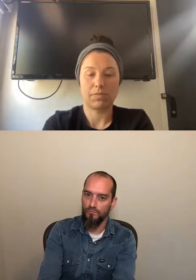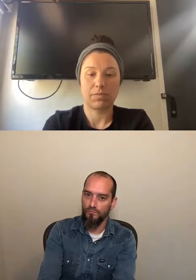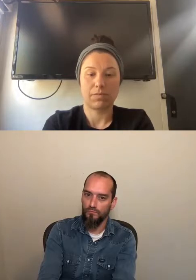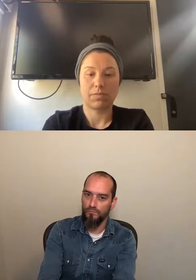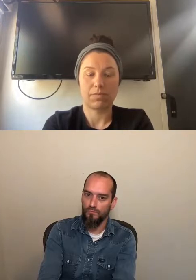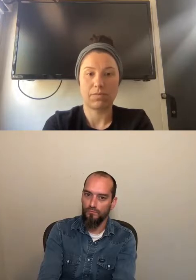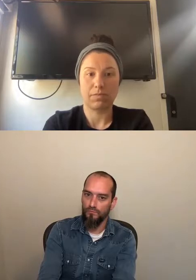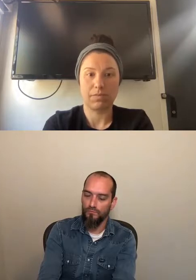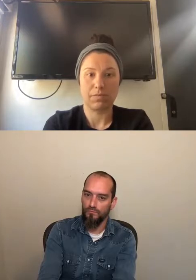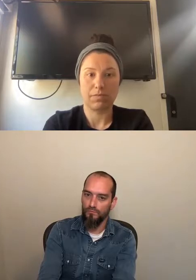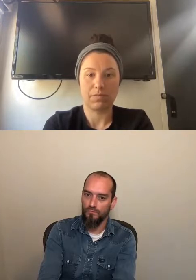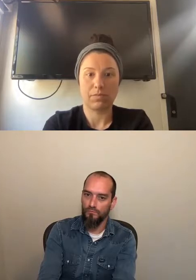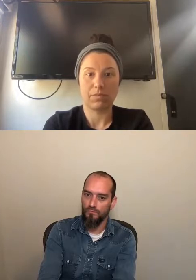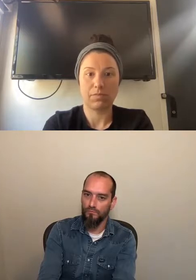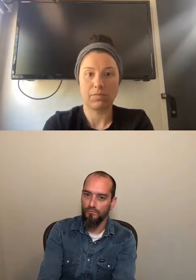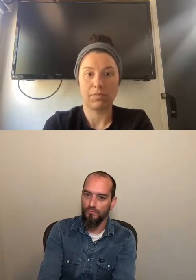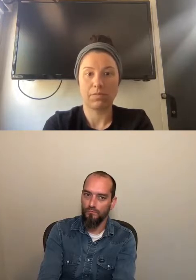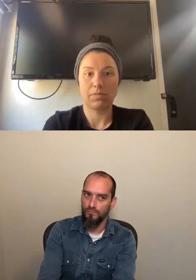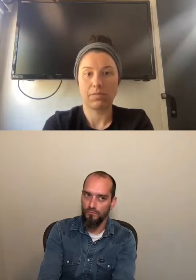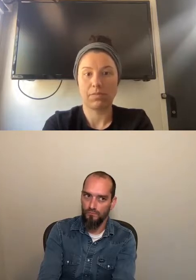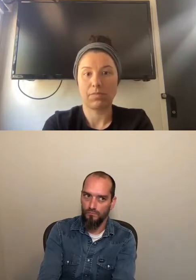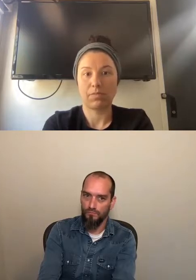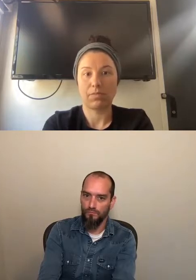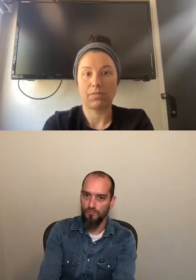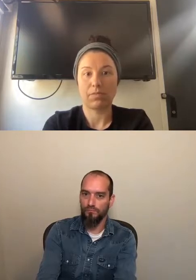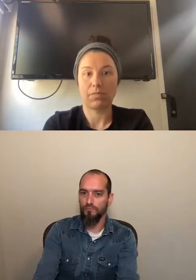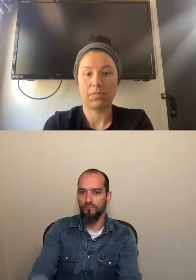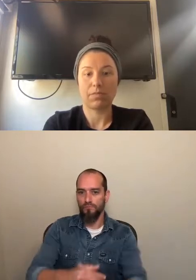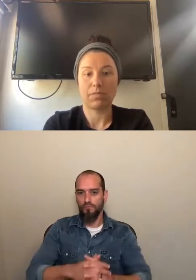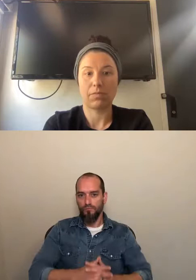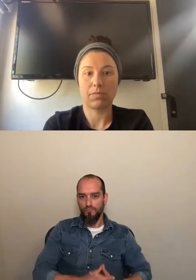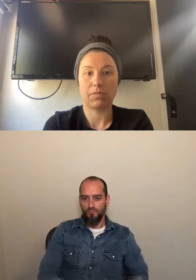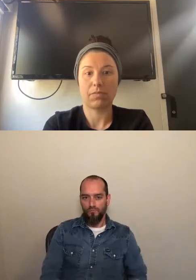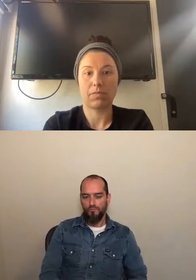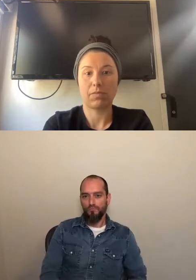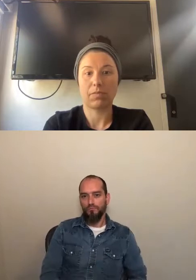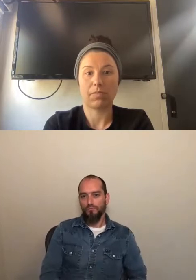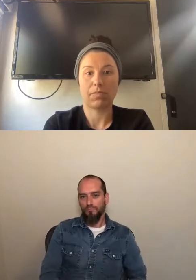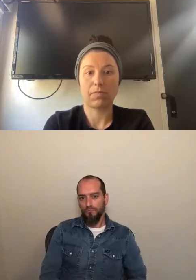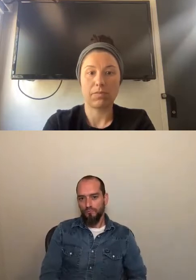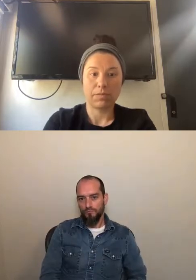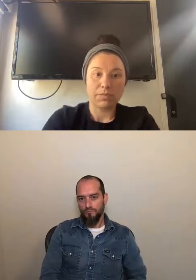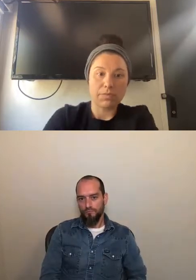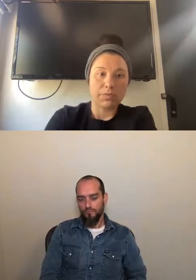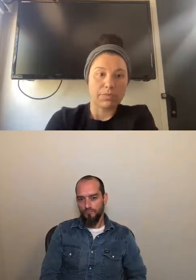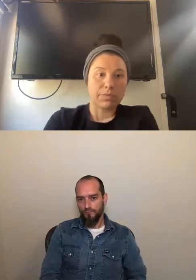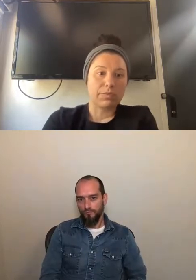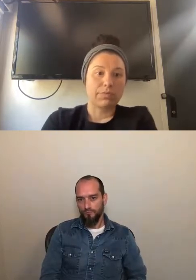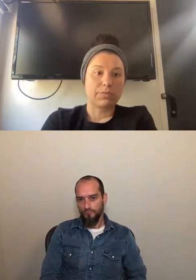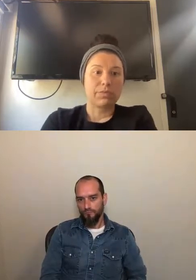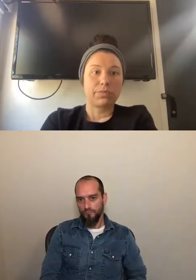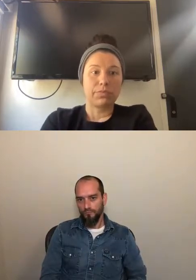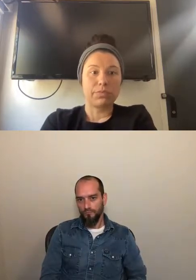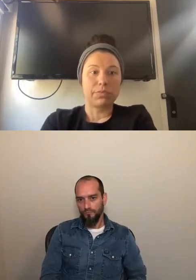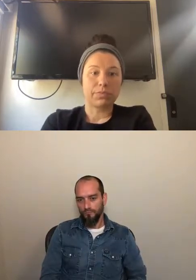because chronic fatigue syndrome is an official CDC authorized instrument designed to solve a